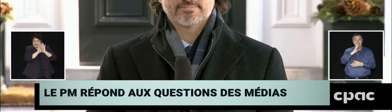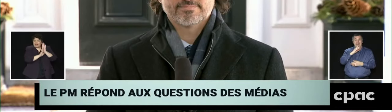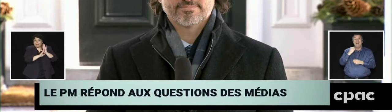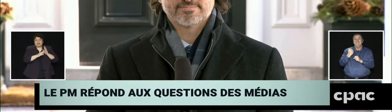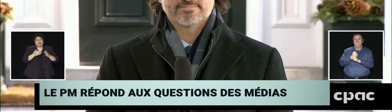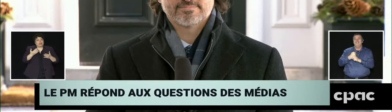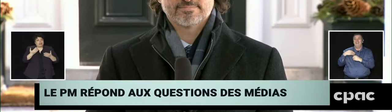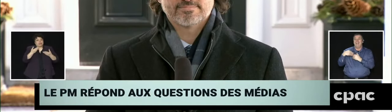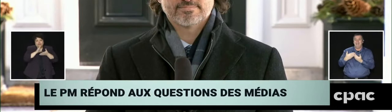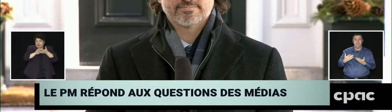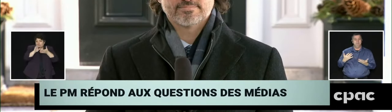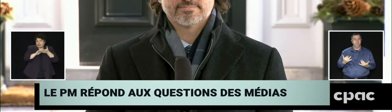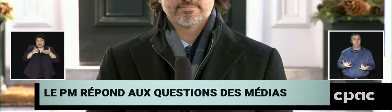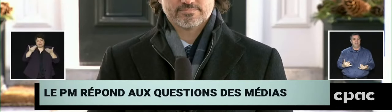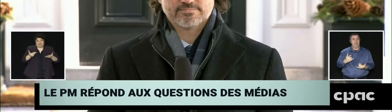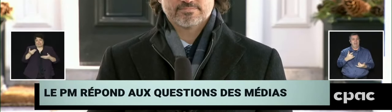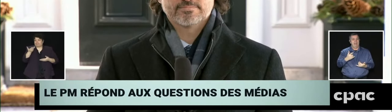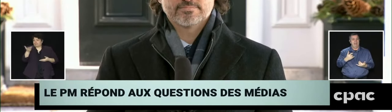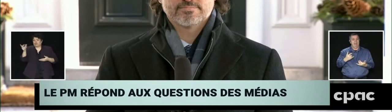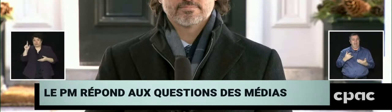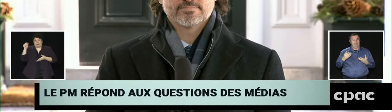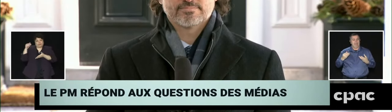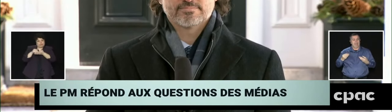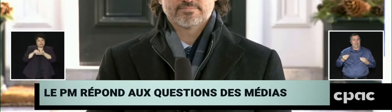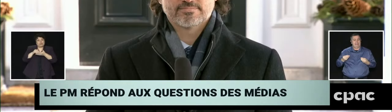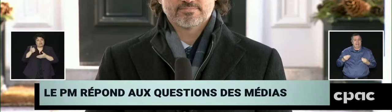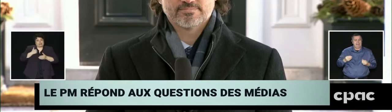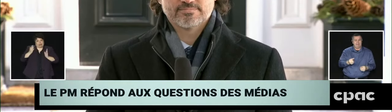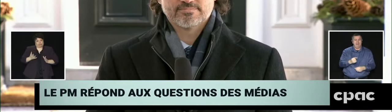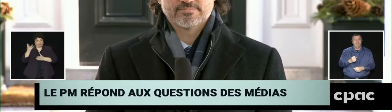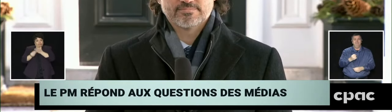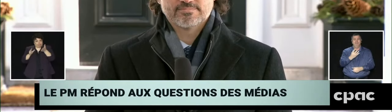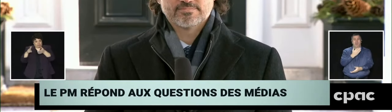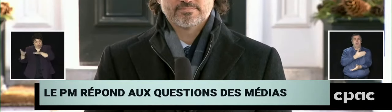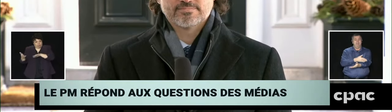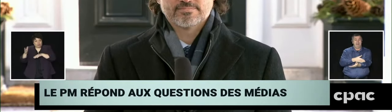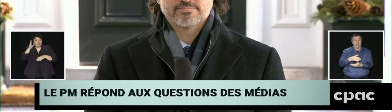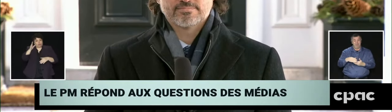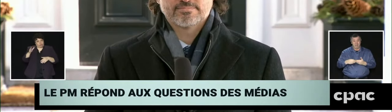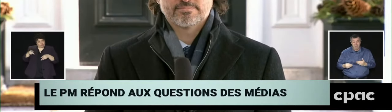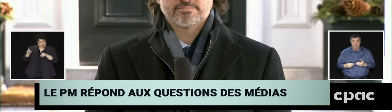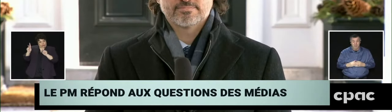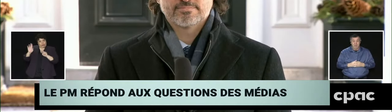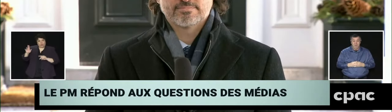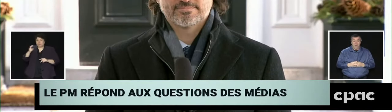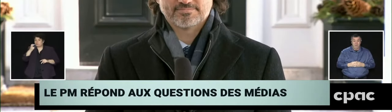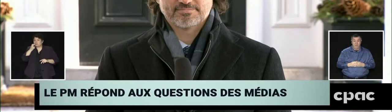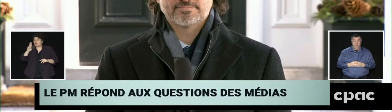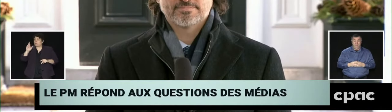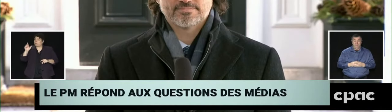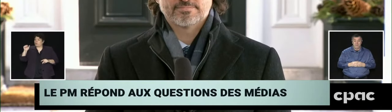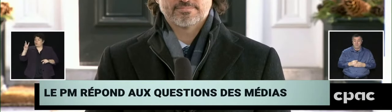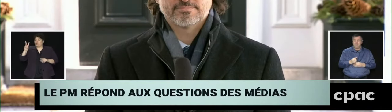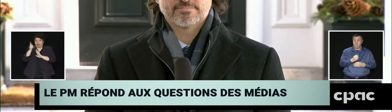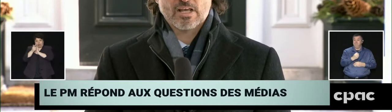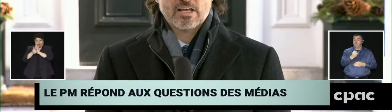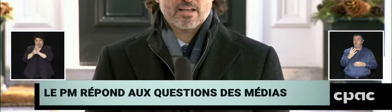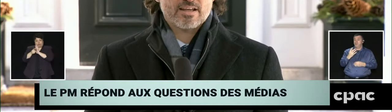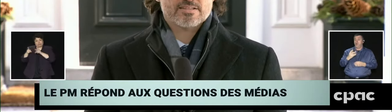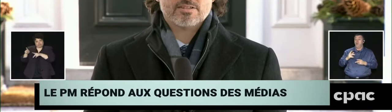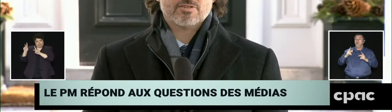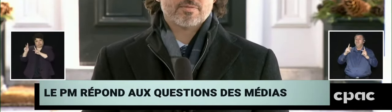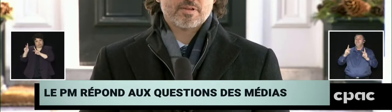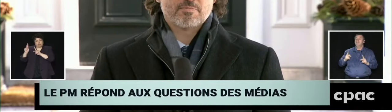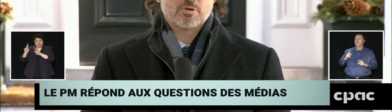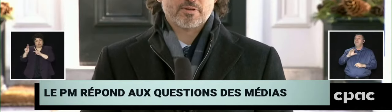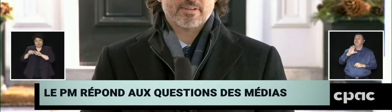Canadians have died, will you expand the whistleblowing law in order to protect and flag whistleblowers and to flag wrongdoing?